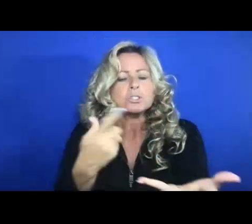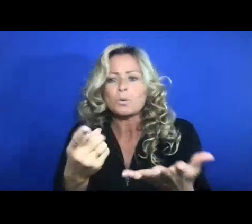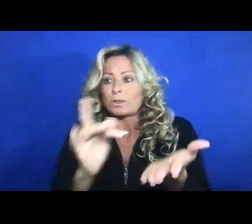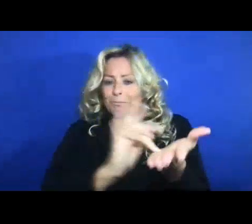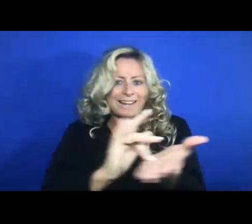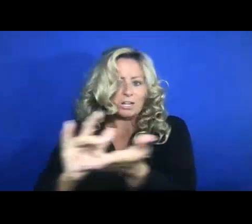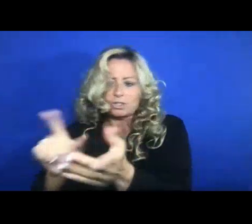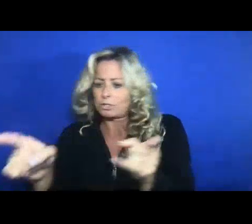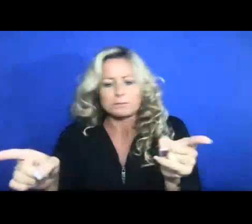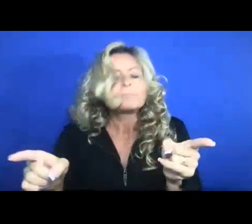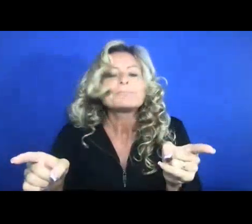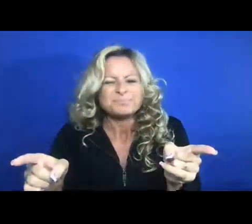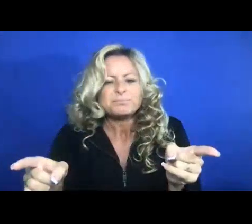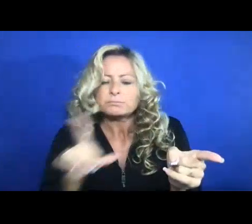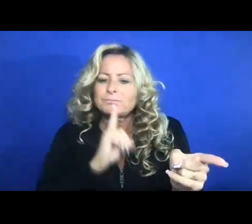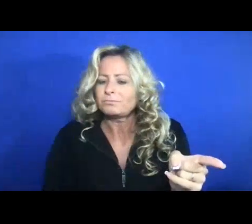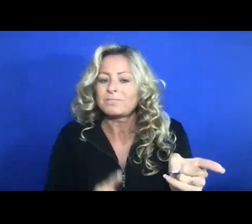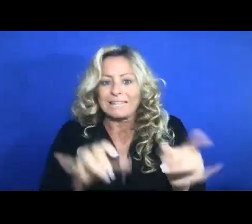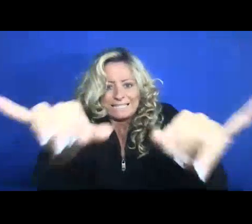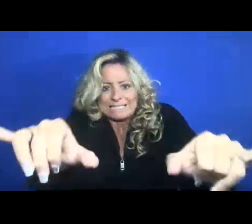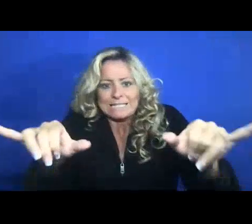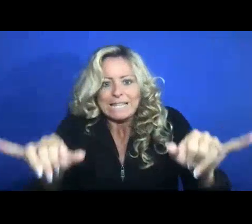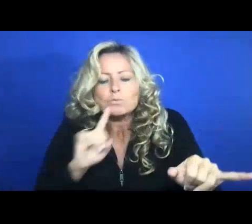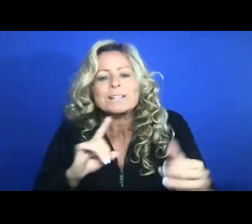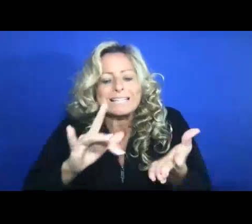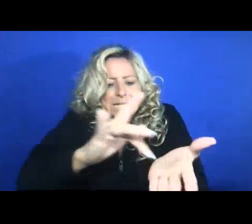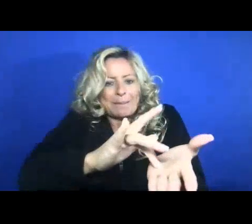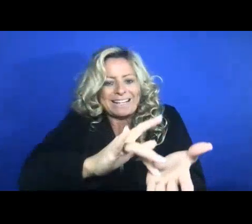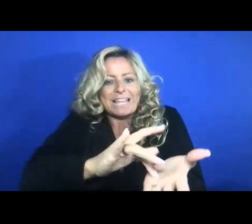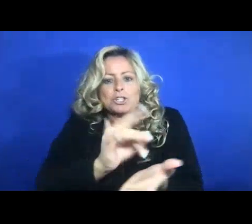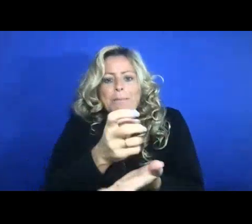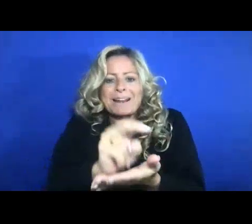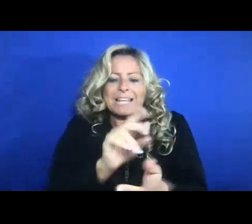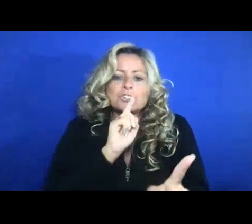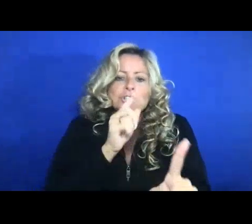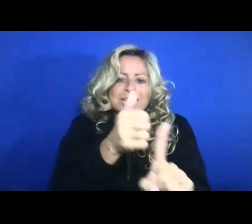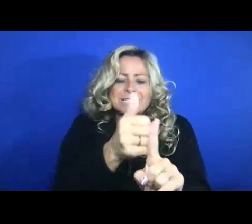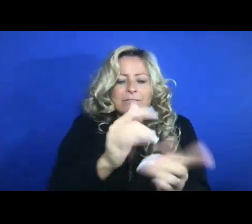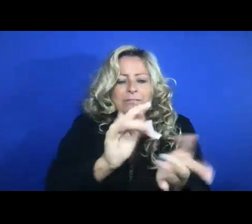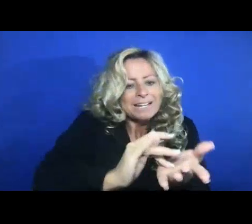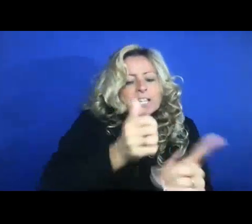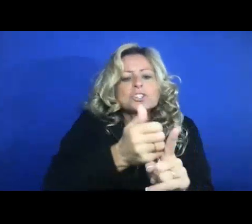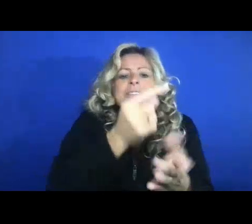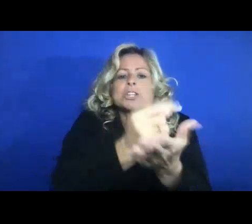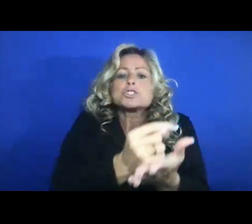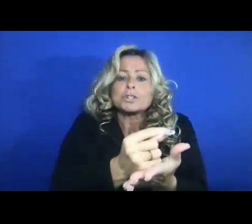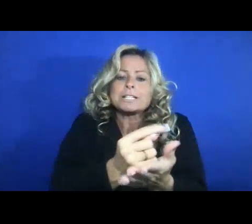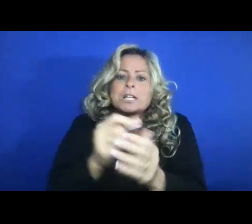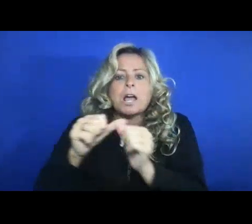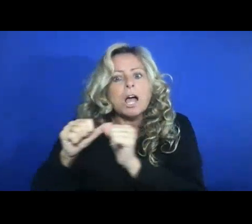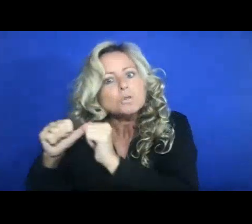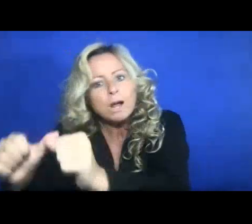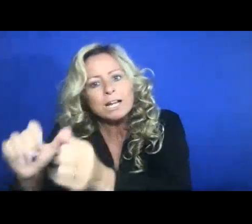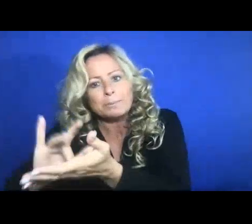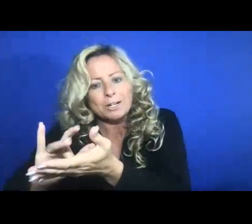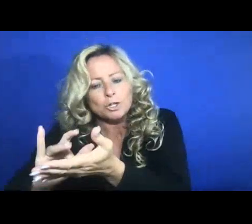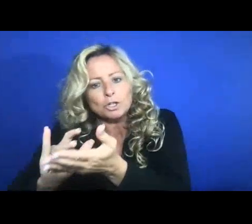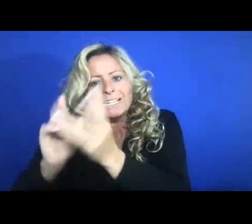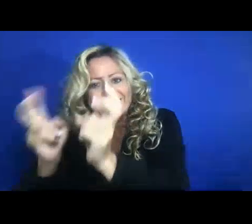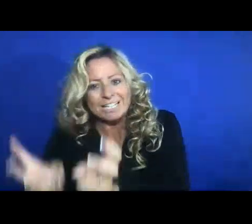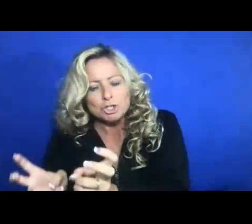medications. And it is just that, right? It's a medication, right? This is a medication that treats a chronic medical issue, an opioid